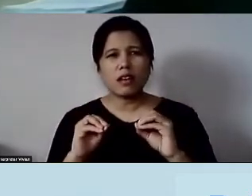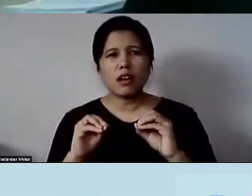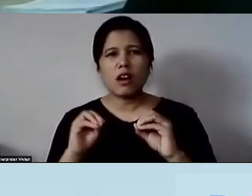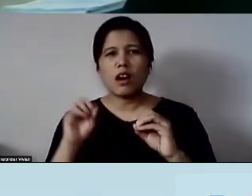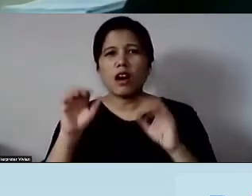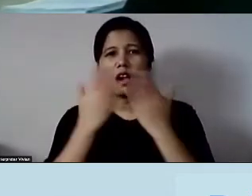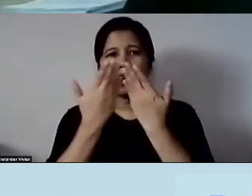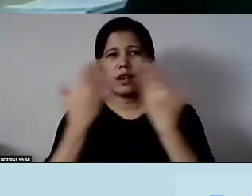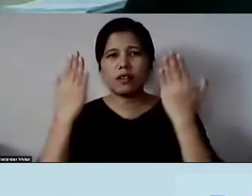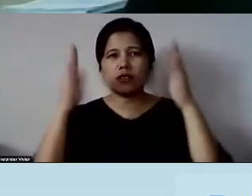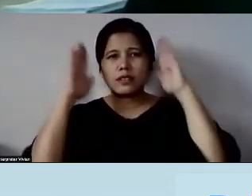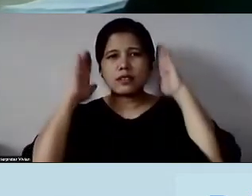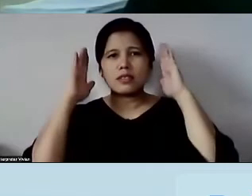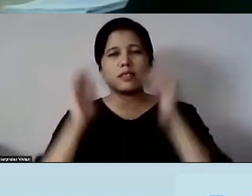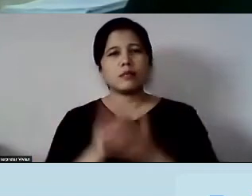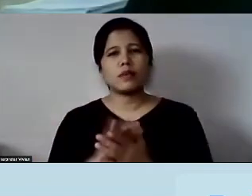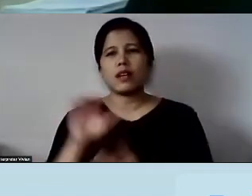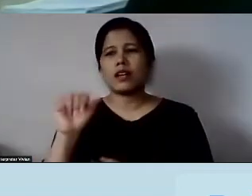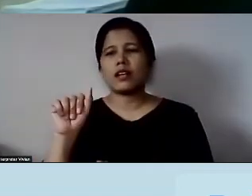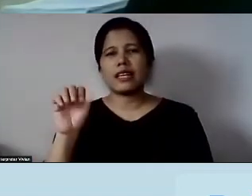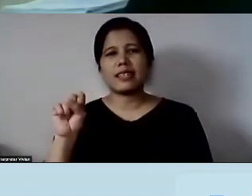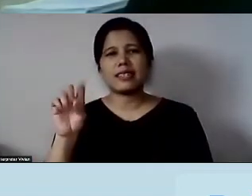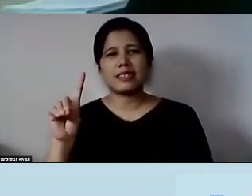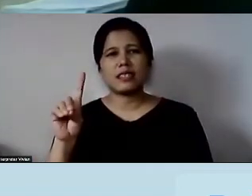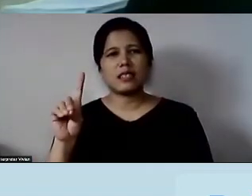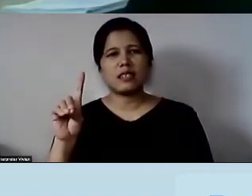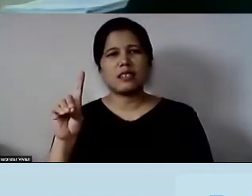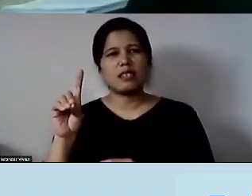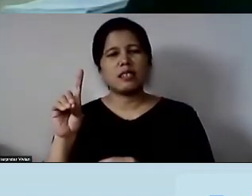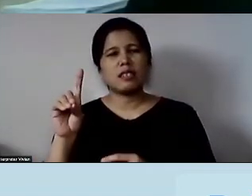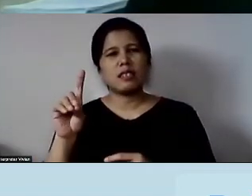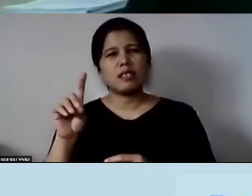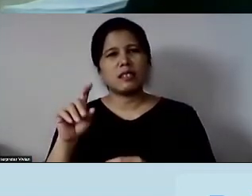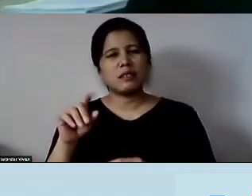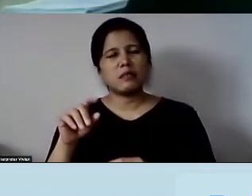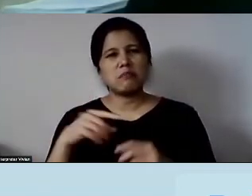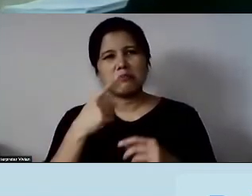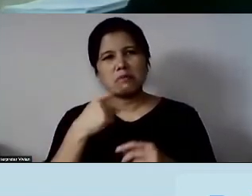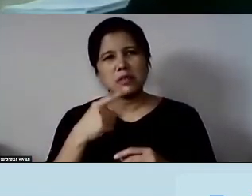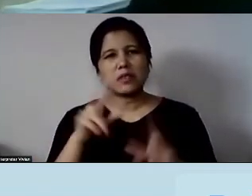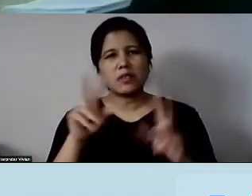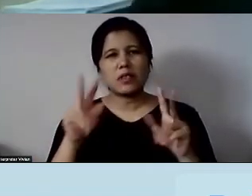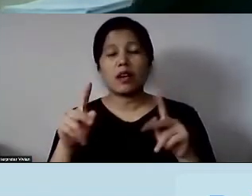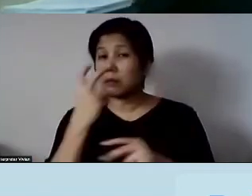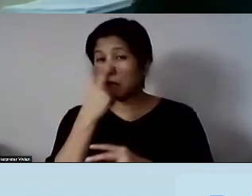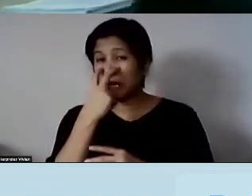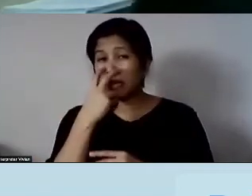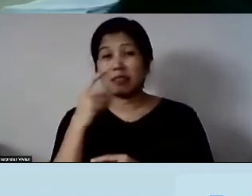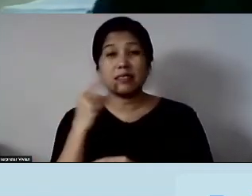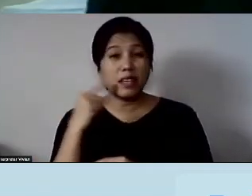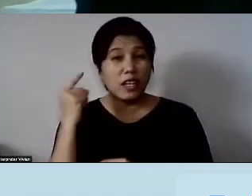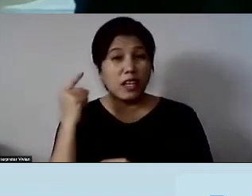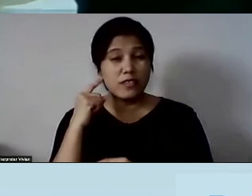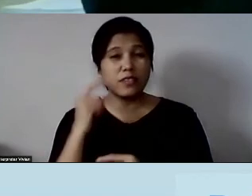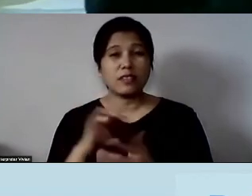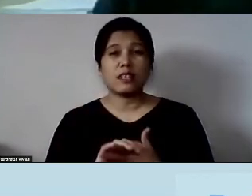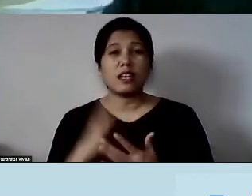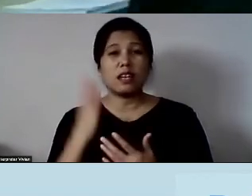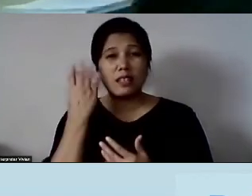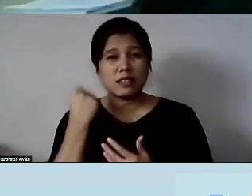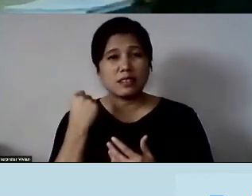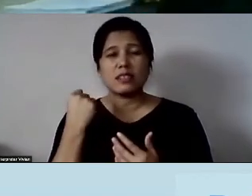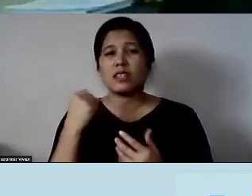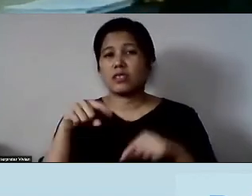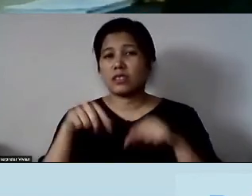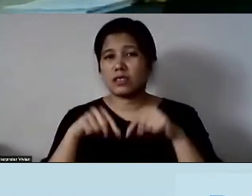autism spectrum disorder. Merely mentioned people with physical disabilities like blind, hard of hearing, or deaf, mute, lacking limbs. Does